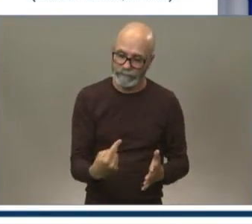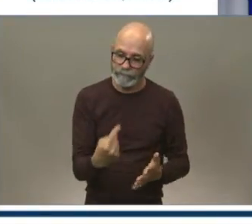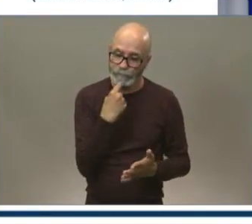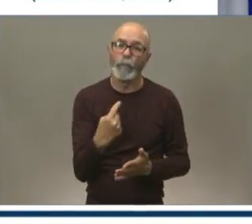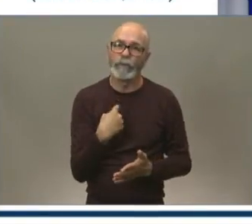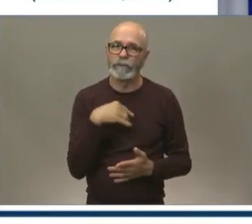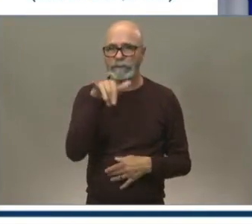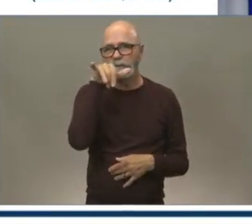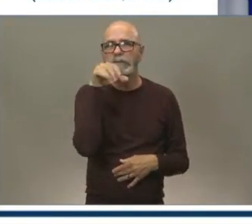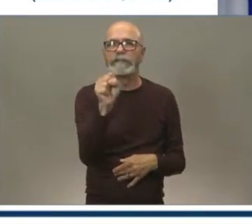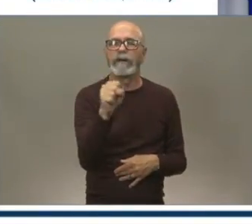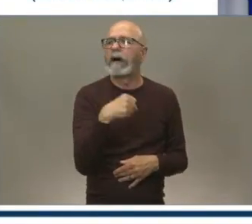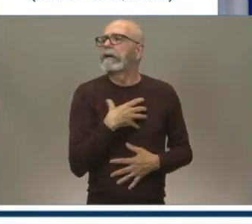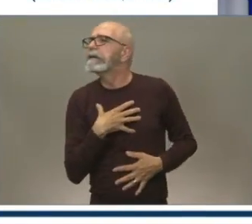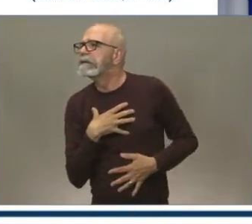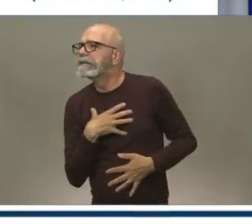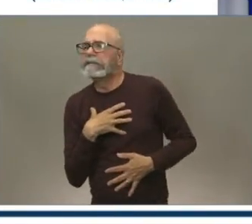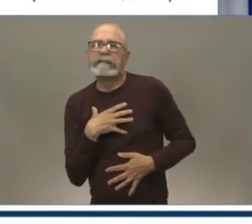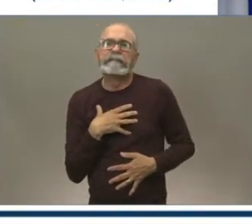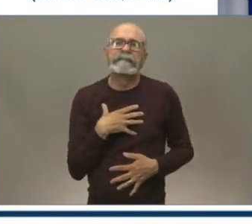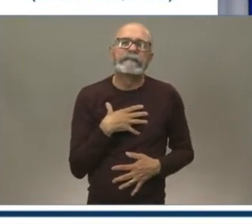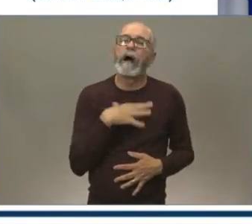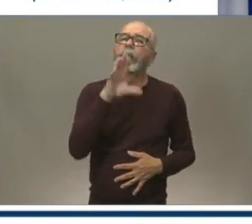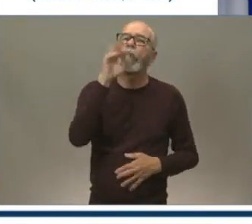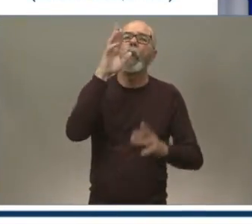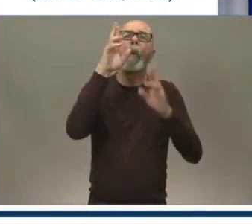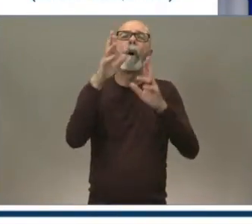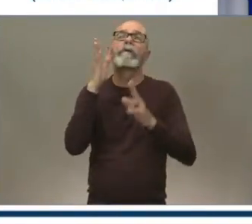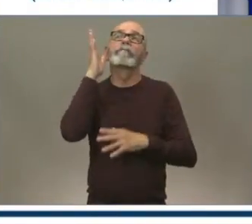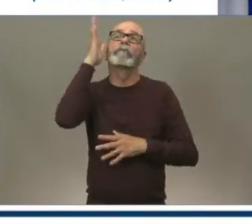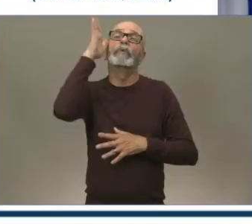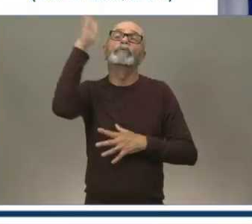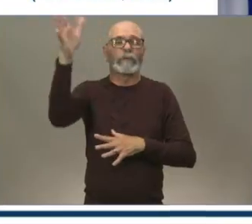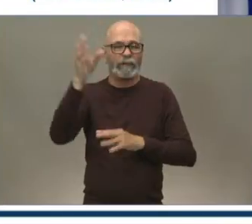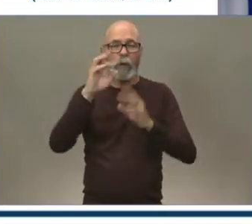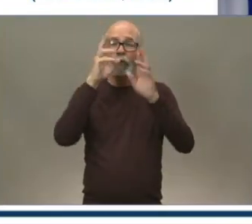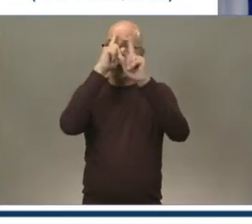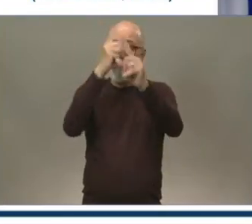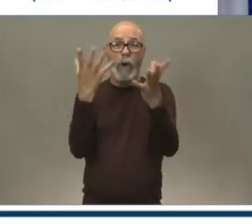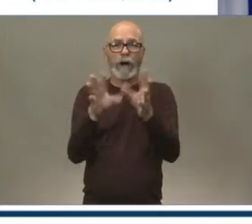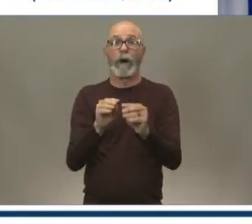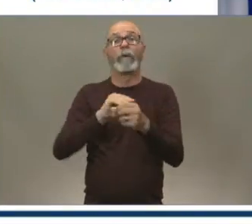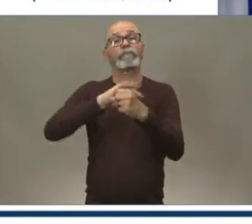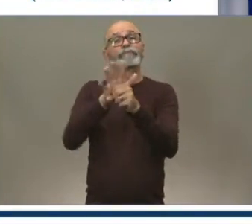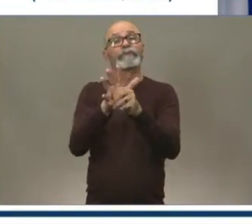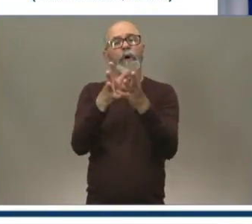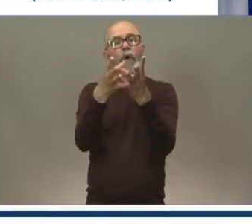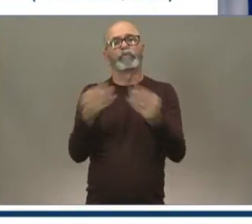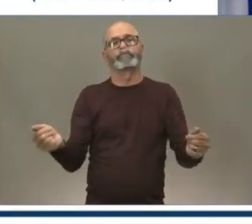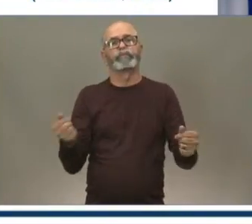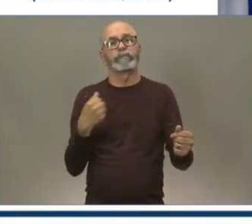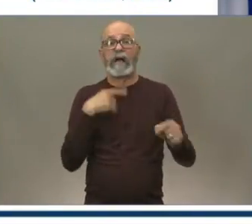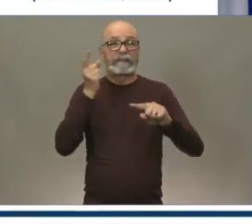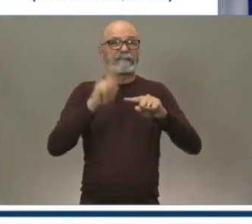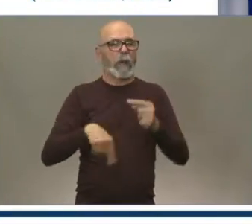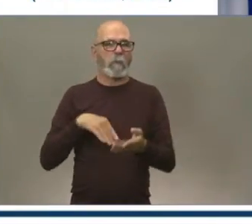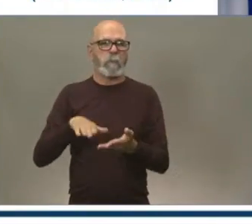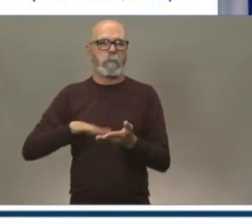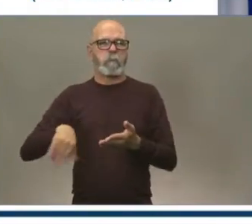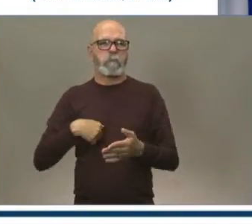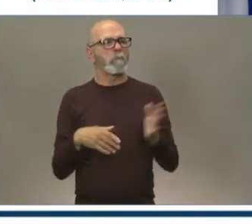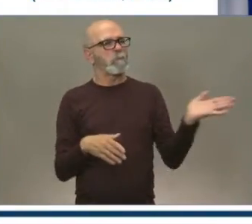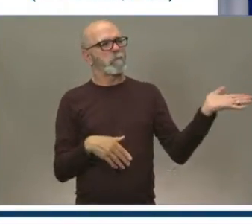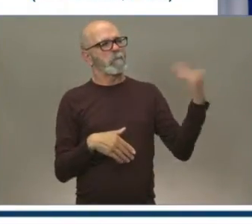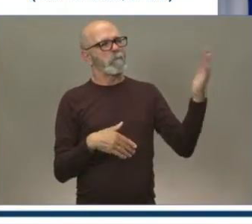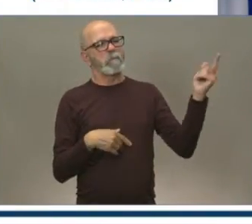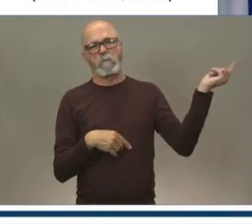are not experiencing an increase of COVID variants. But I cannot permit that while at the same time asking Nova Scotians to stay home and not to